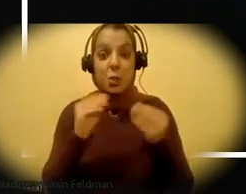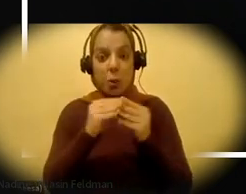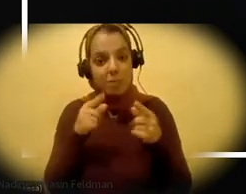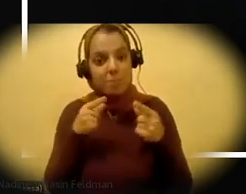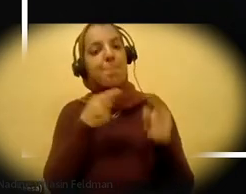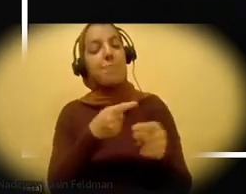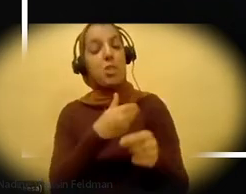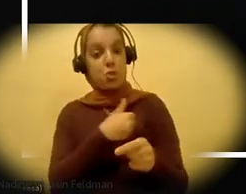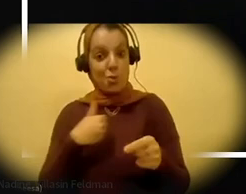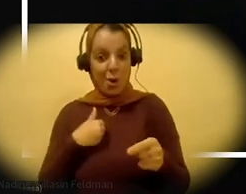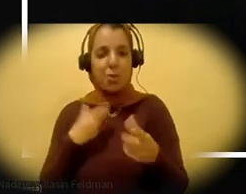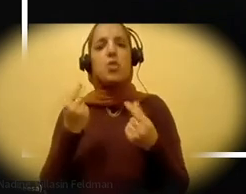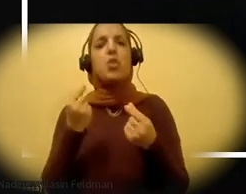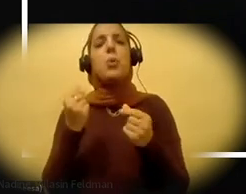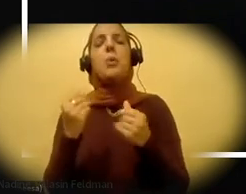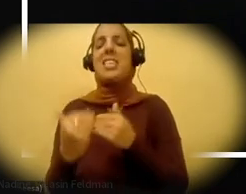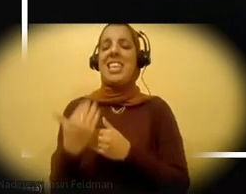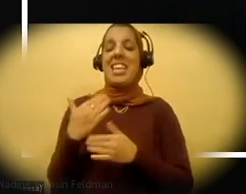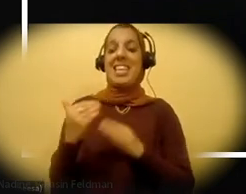us an email at